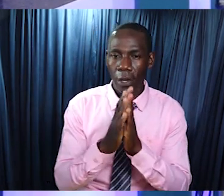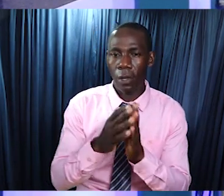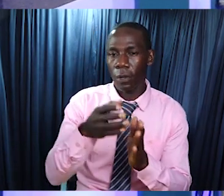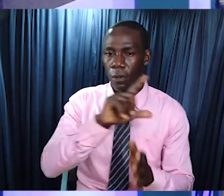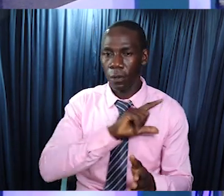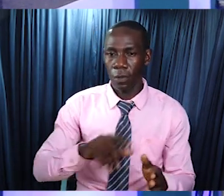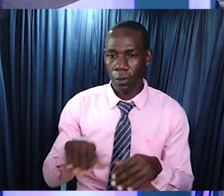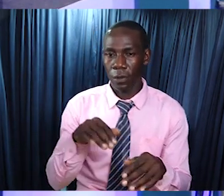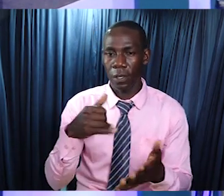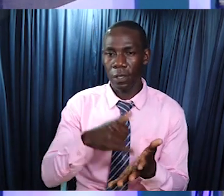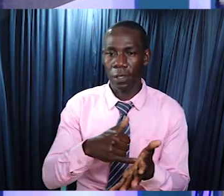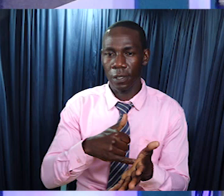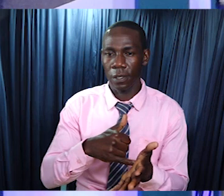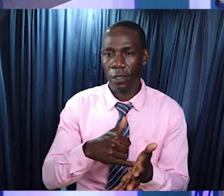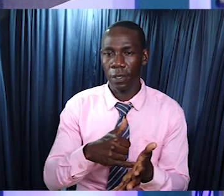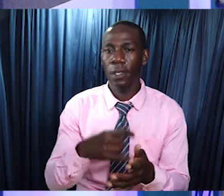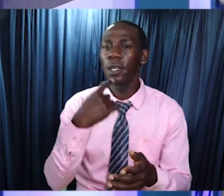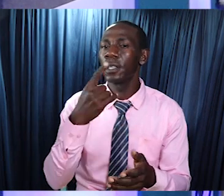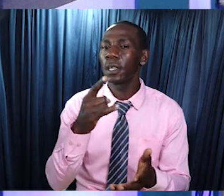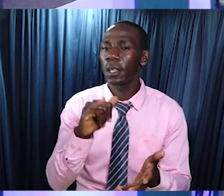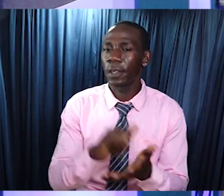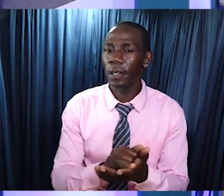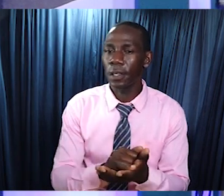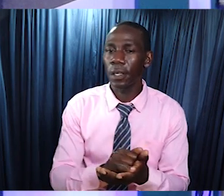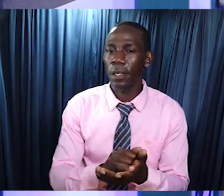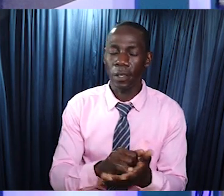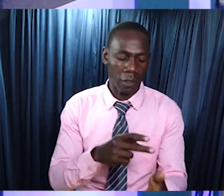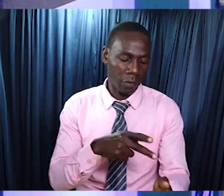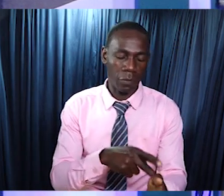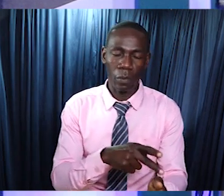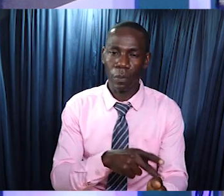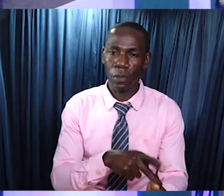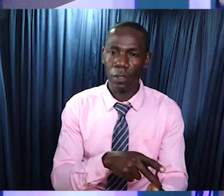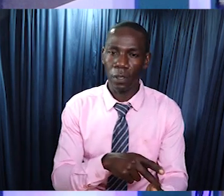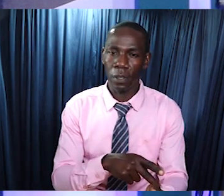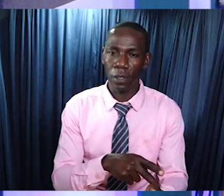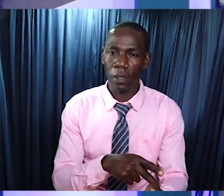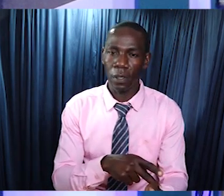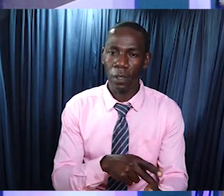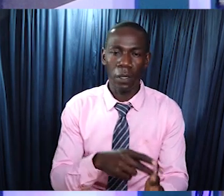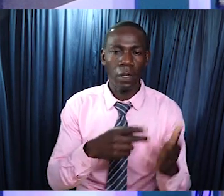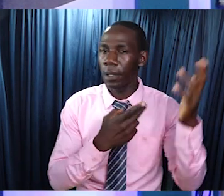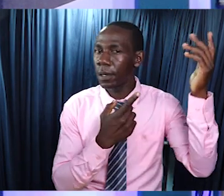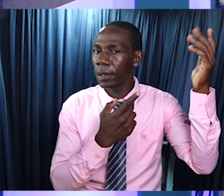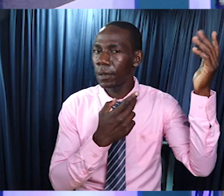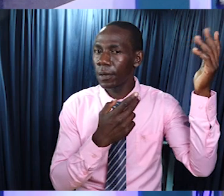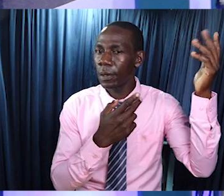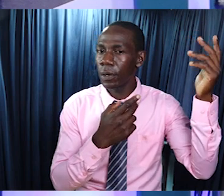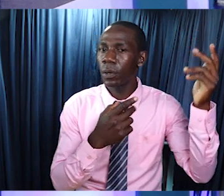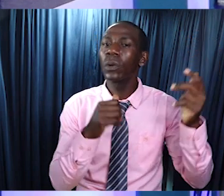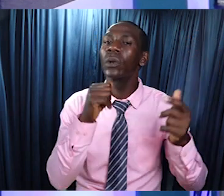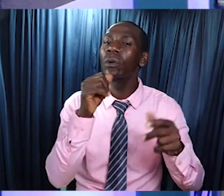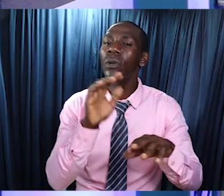pray, the Lord will do it. Na anasema katika mithali. He says in Proverbs. Kutarajia kwao wasio